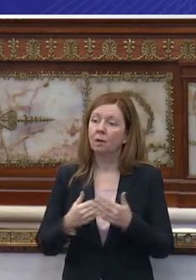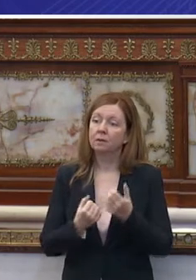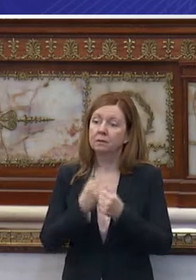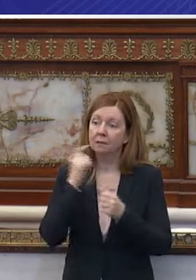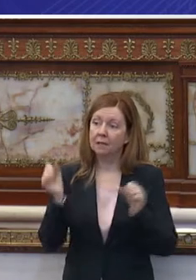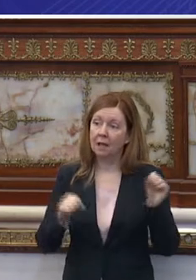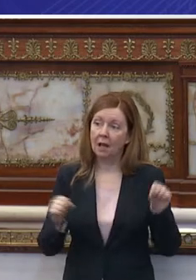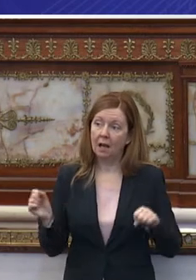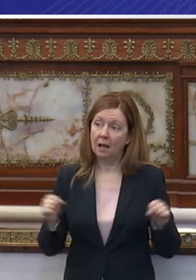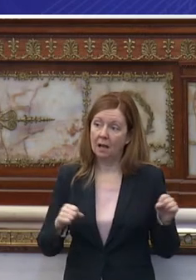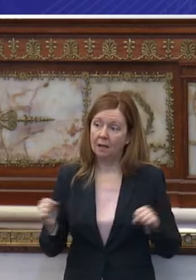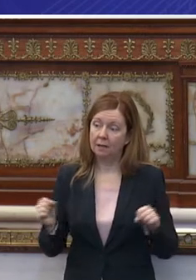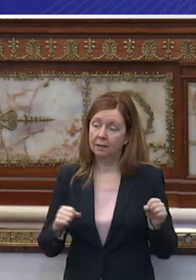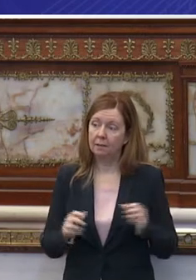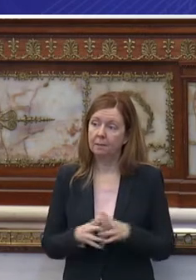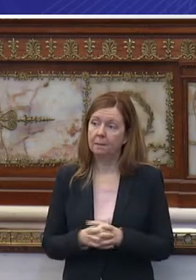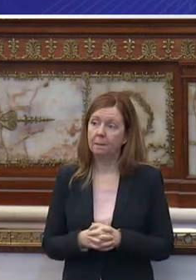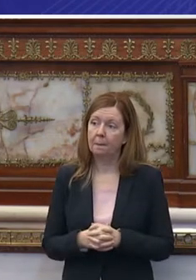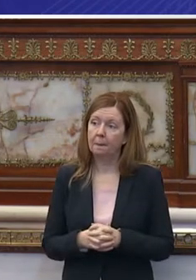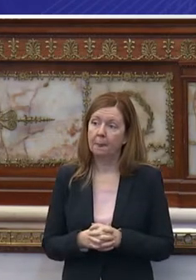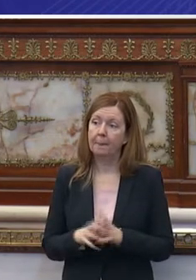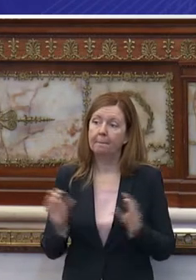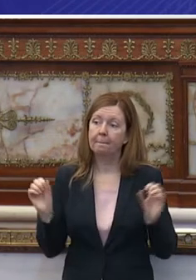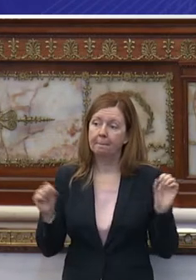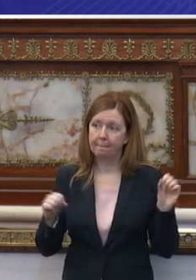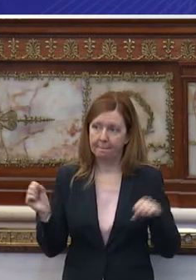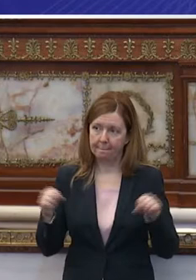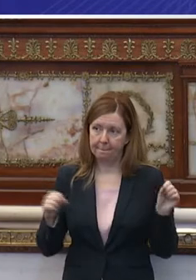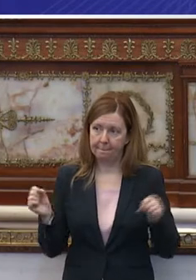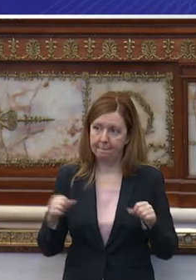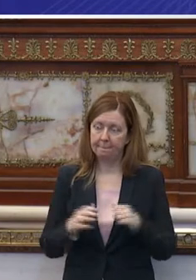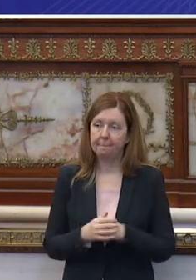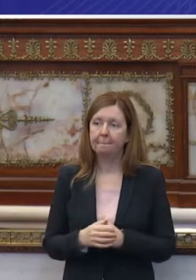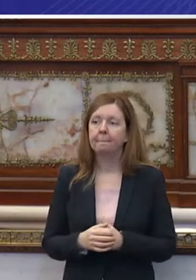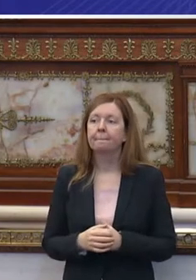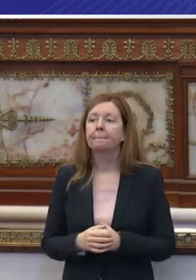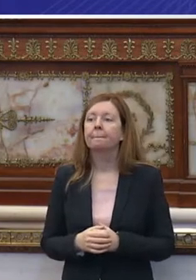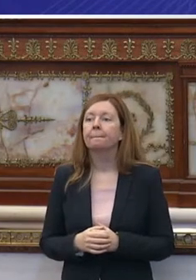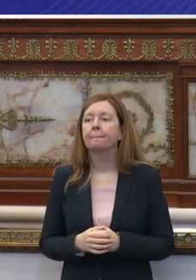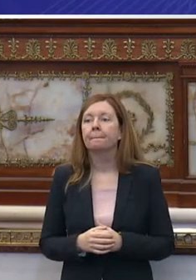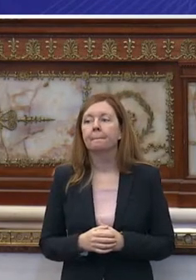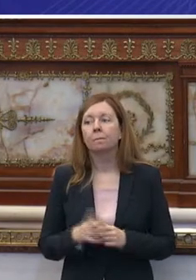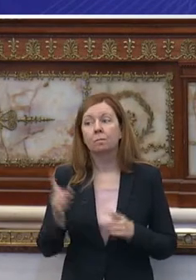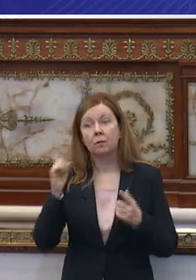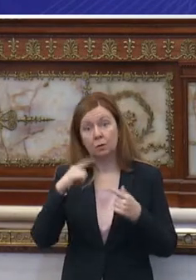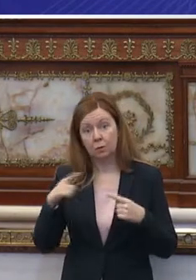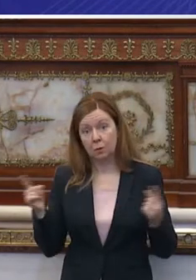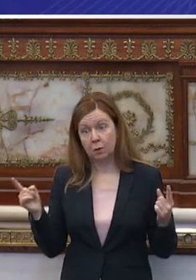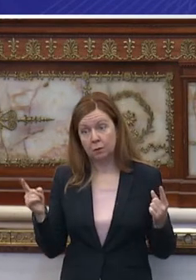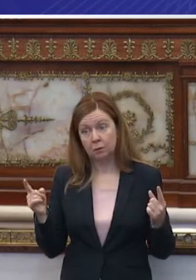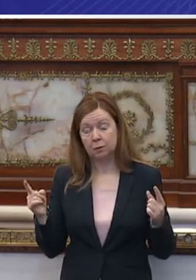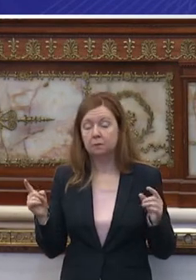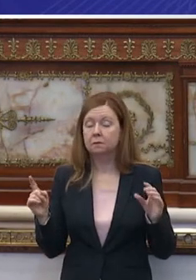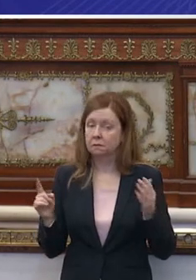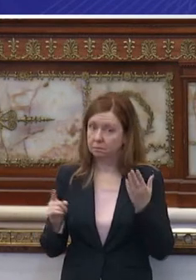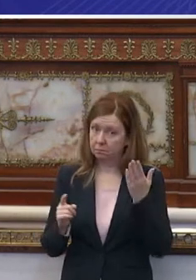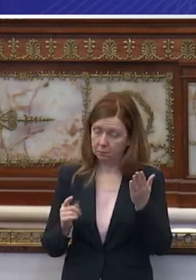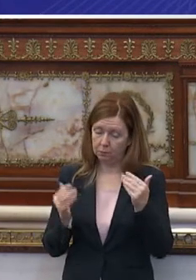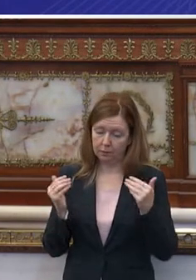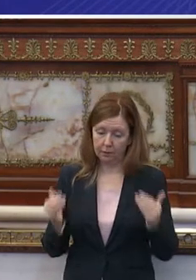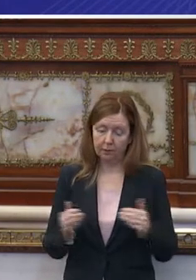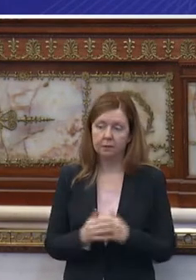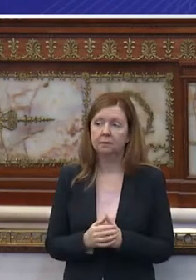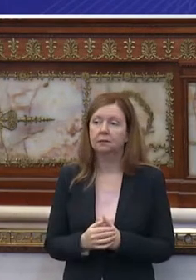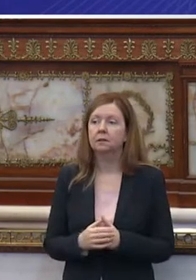in favor of the motion will signify by saying aye. Aye. Aye. Those opposed? The motion